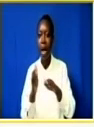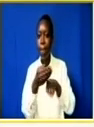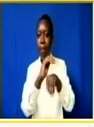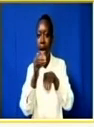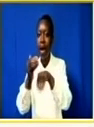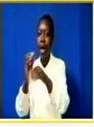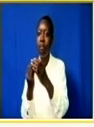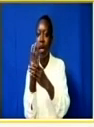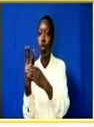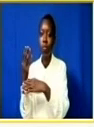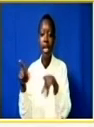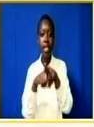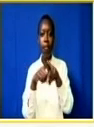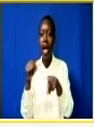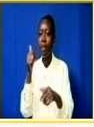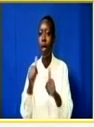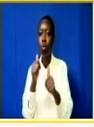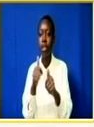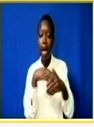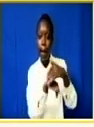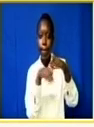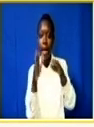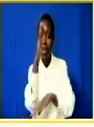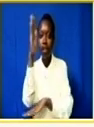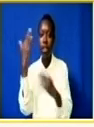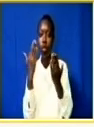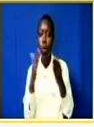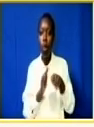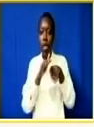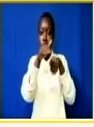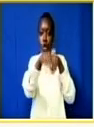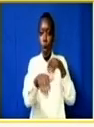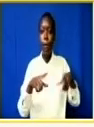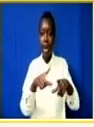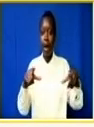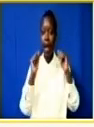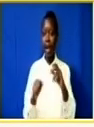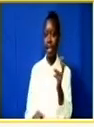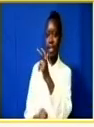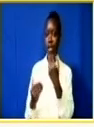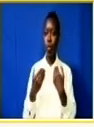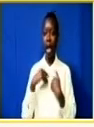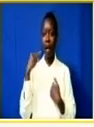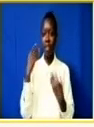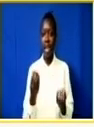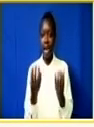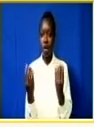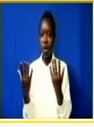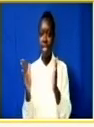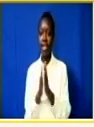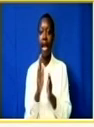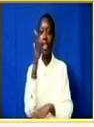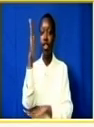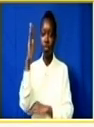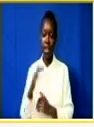have talked about trees. Planting trees on the slopy land. Yes. You can see the slope. Mm-hmm. There is grass mm-hmm. and there are trees. So